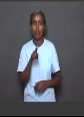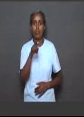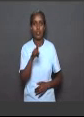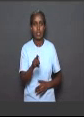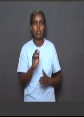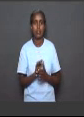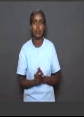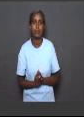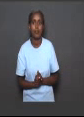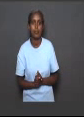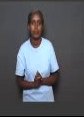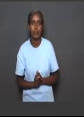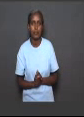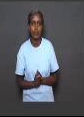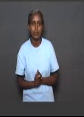x.